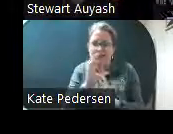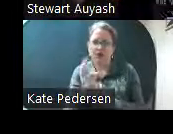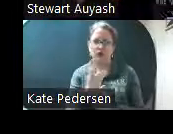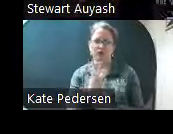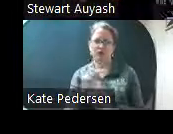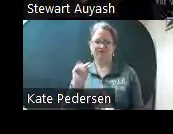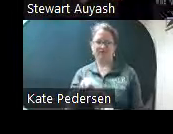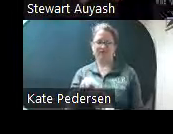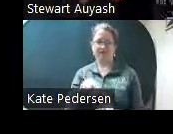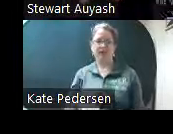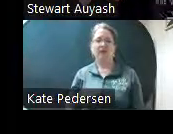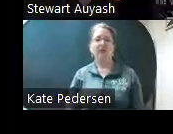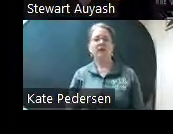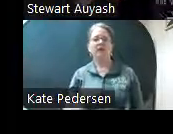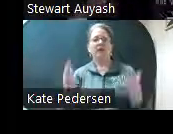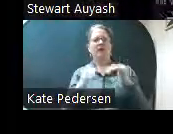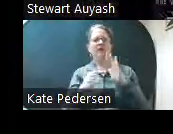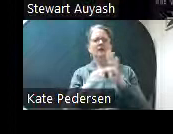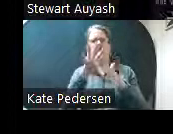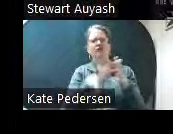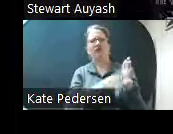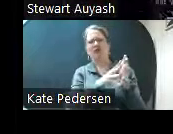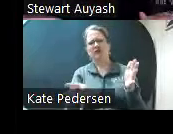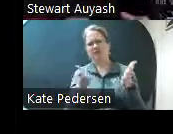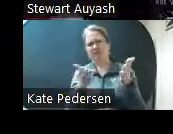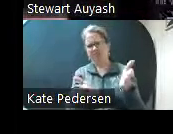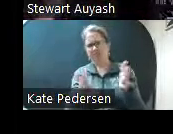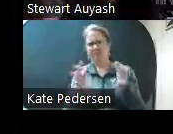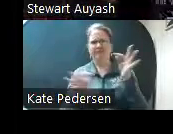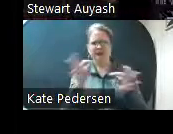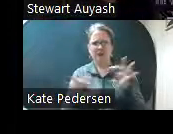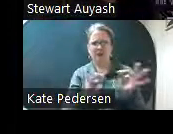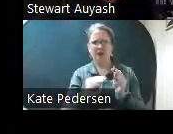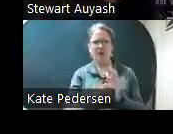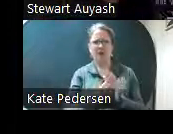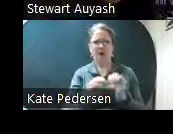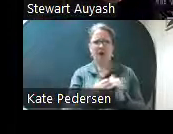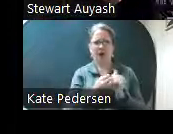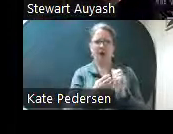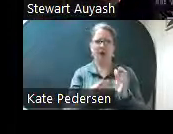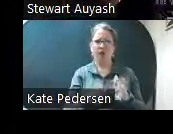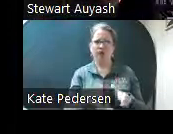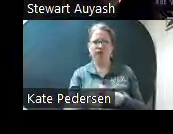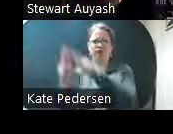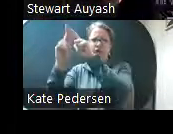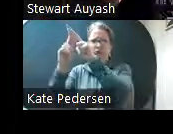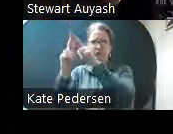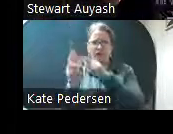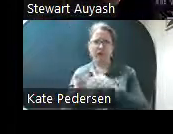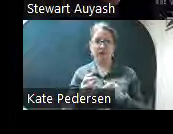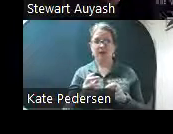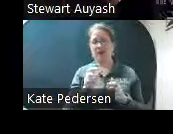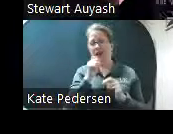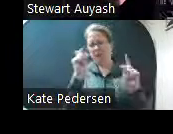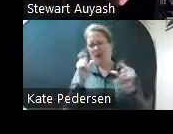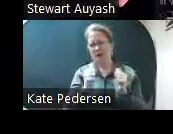Now, I'm going to show you a series of charts here to just describe the growth of it. This may not be a surprise for you